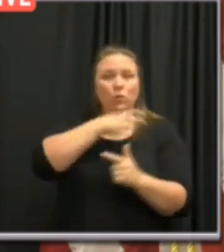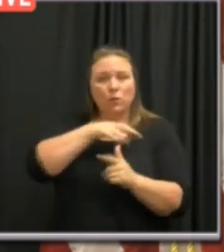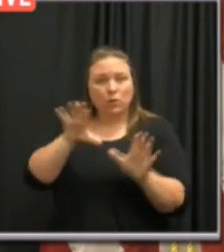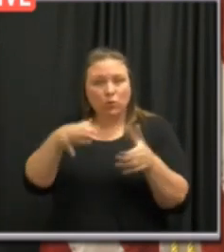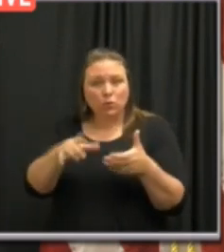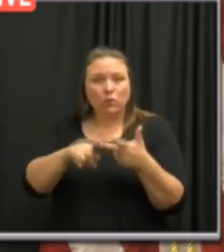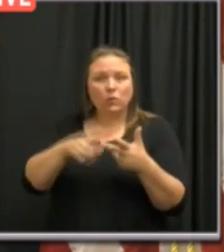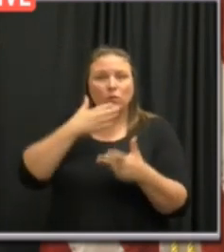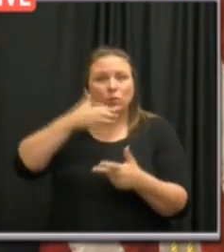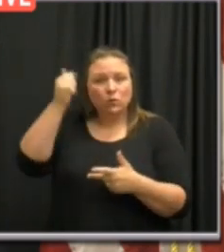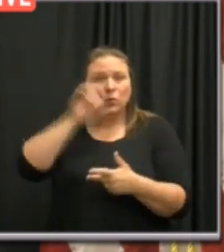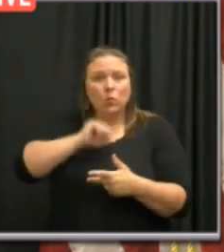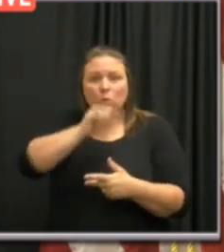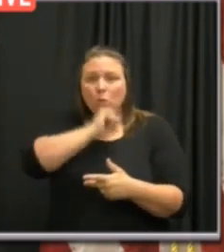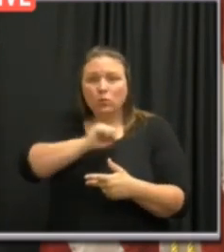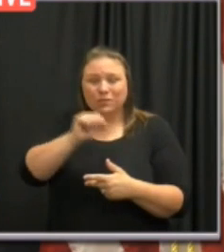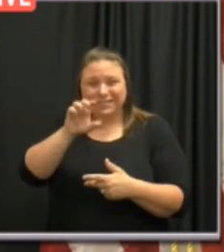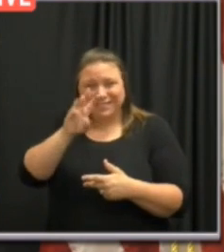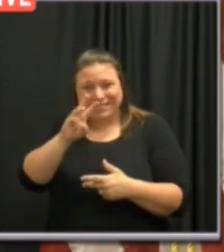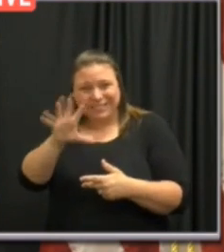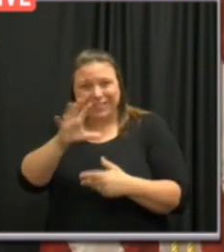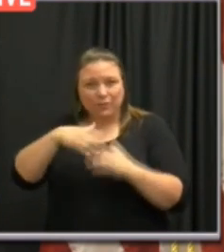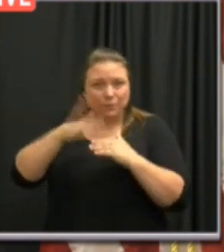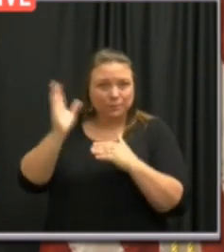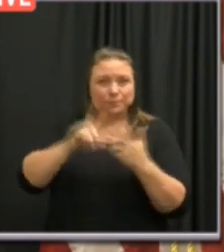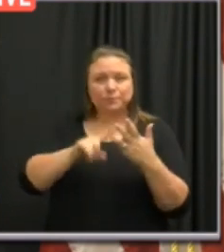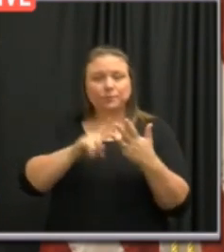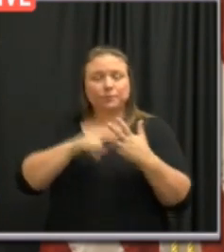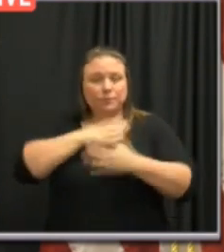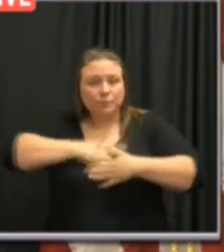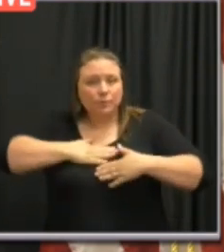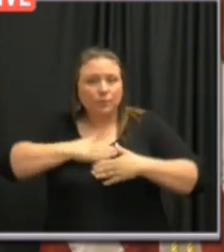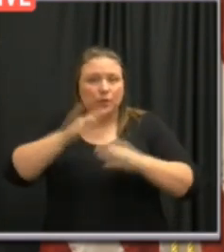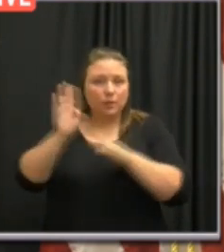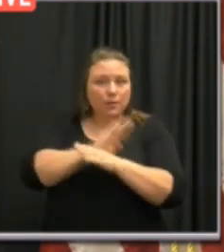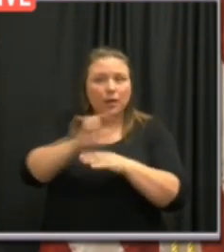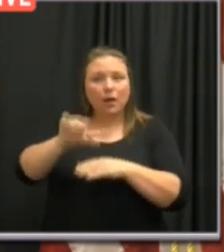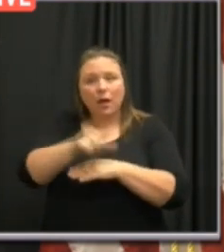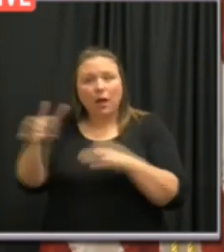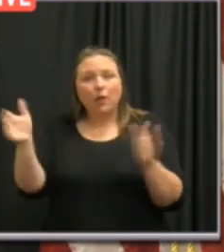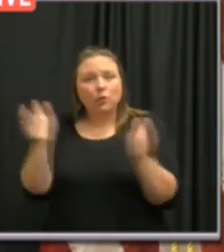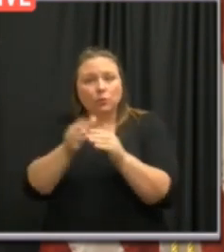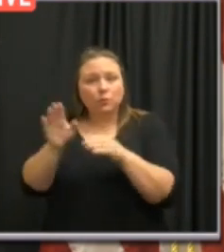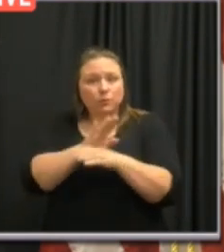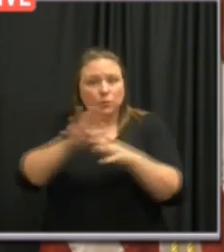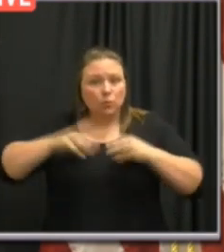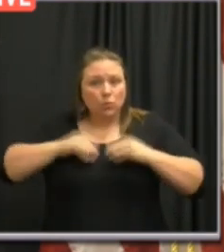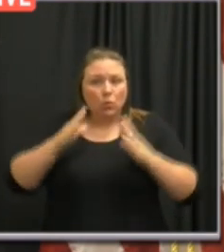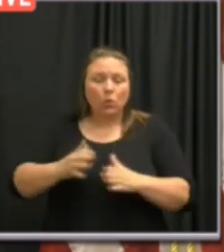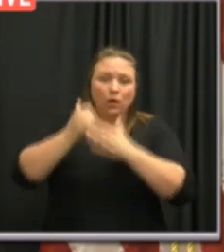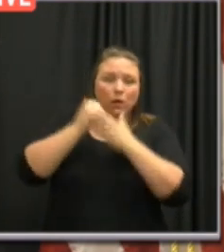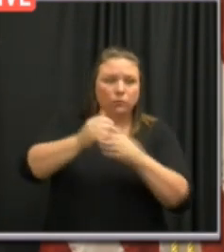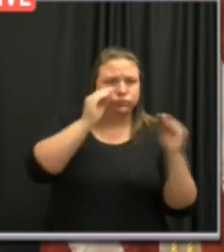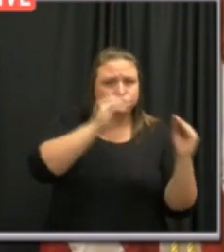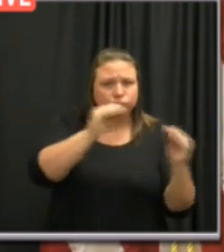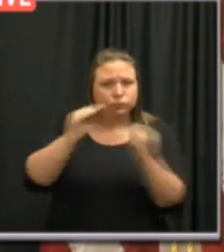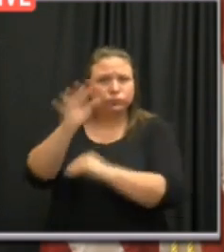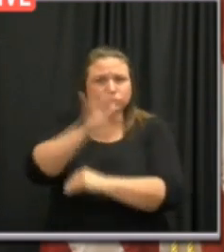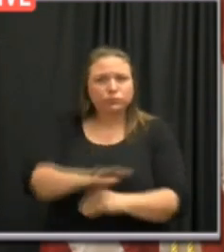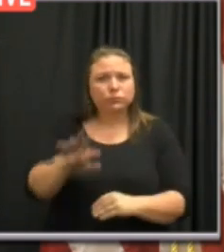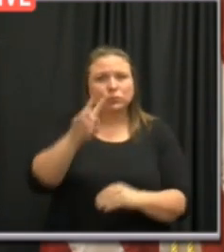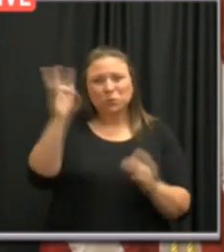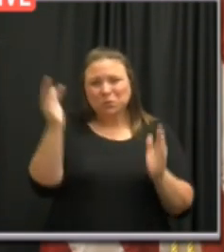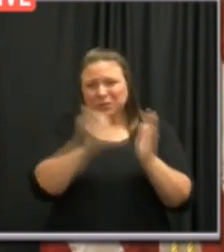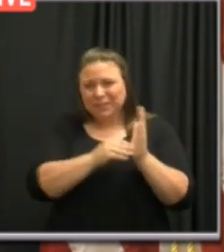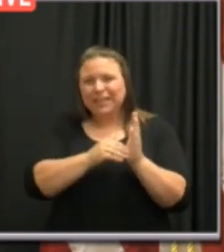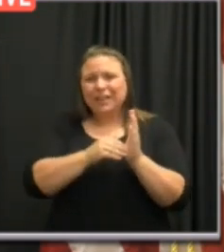adults 65 and older, hospitality businesses, and other small business owners help to educate approximately